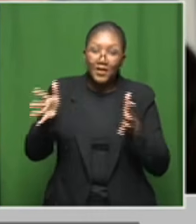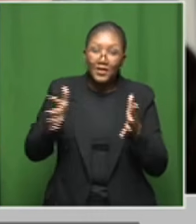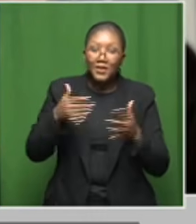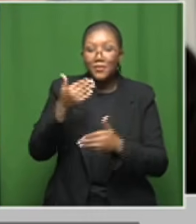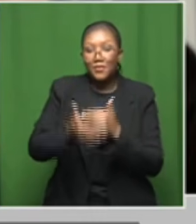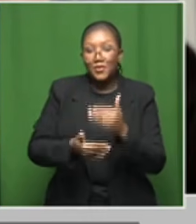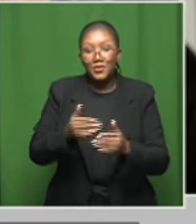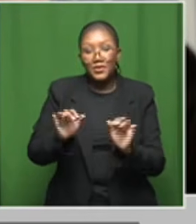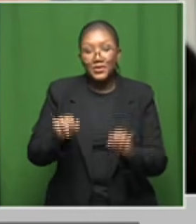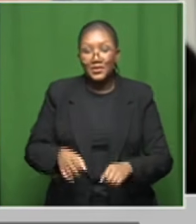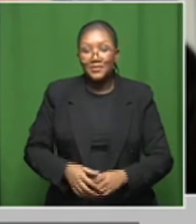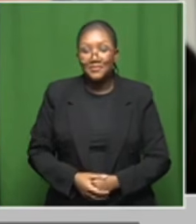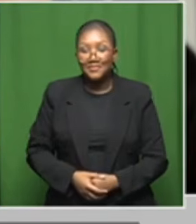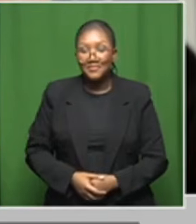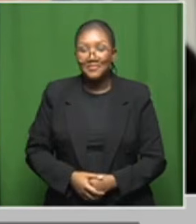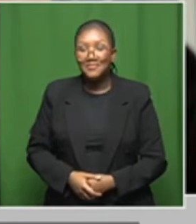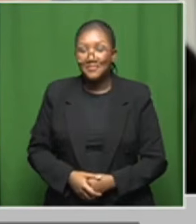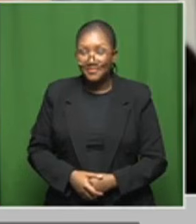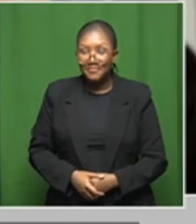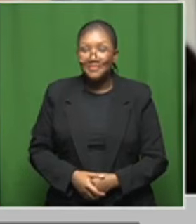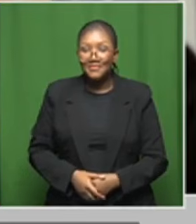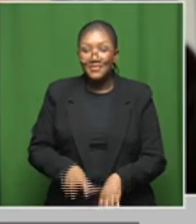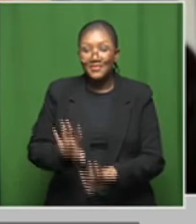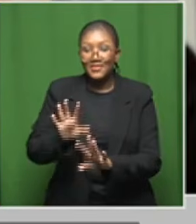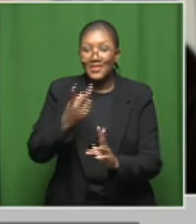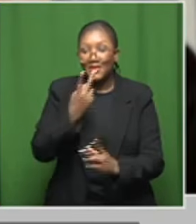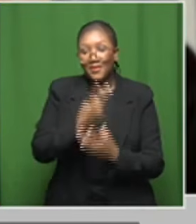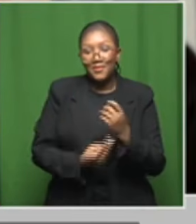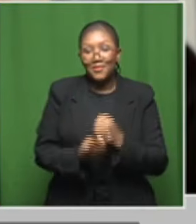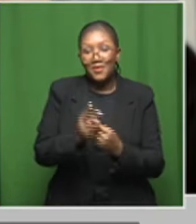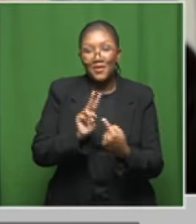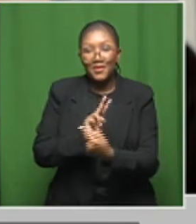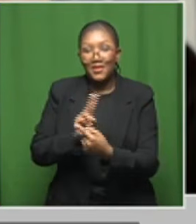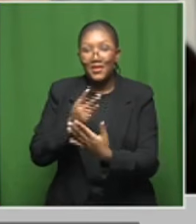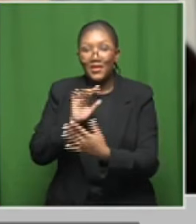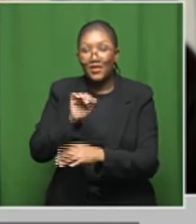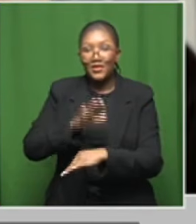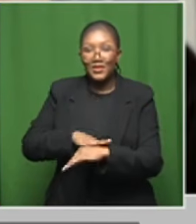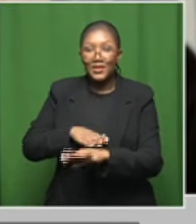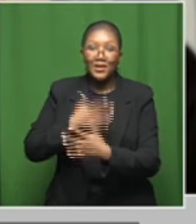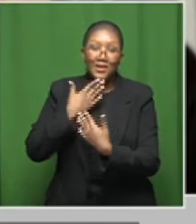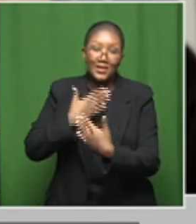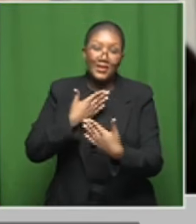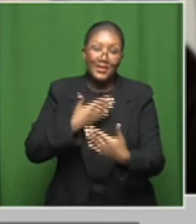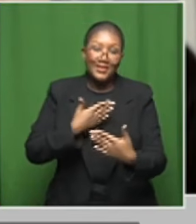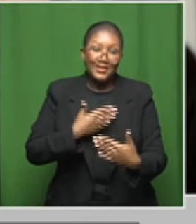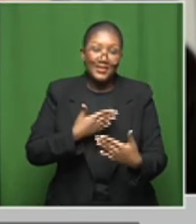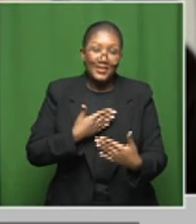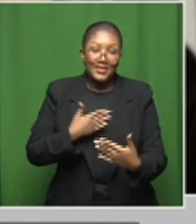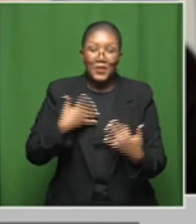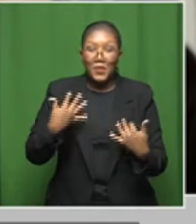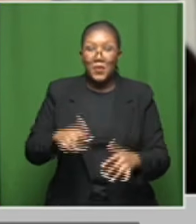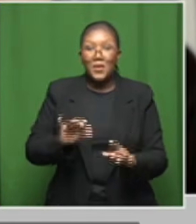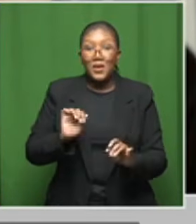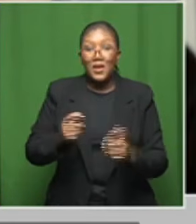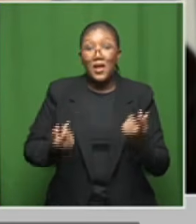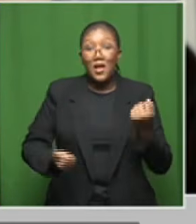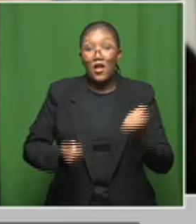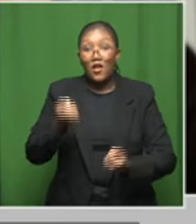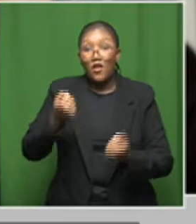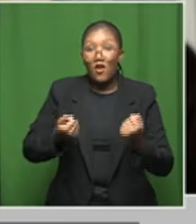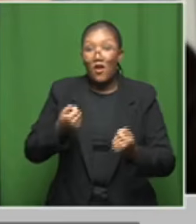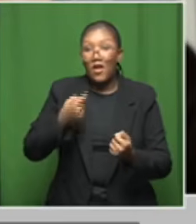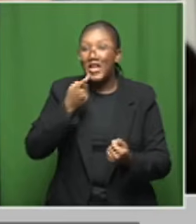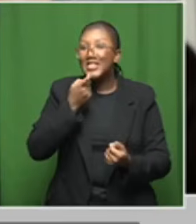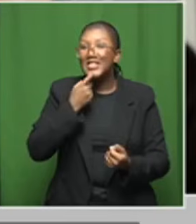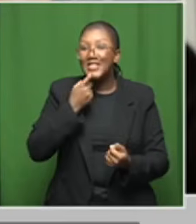Yeah. Well, Fourie, Alistair King, thank you for your time. Thank you for joining us. Philipstown's unique WireCar tradition, it's now being